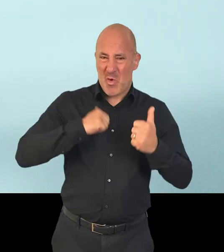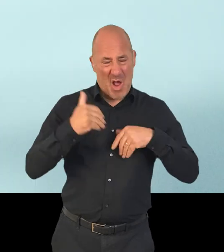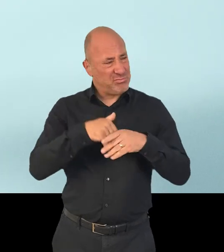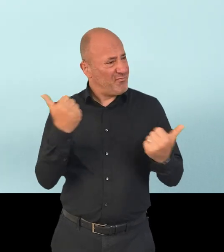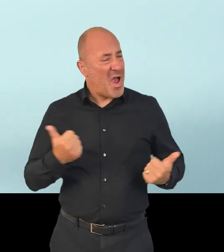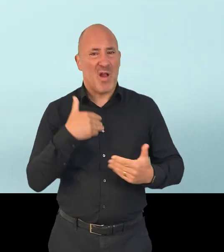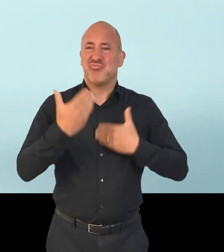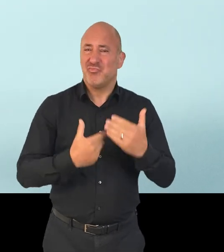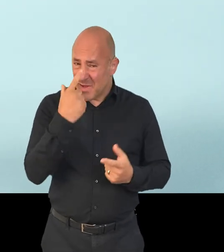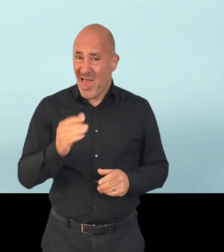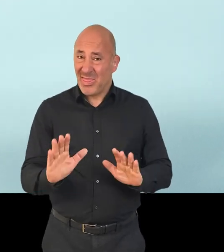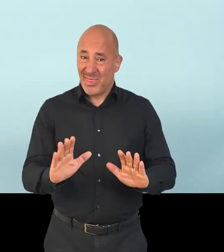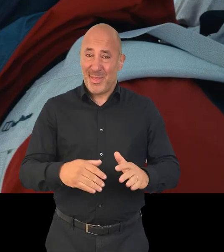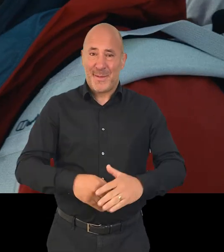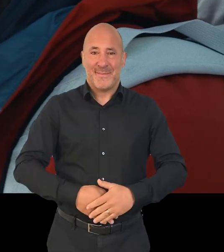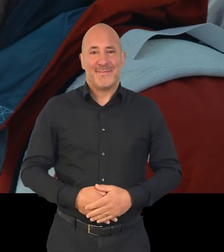head high and be proud of who you are.